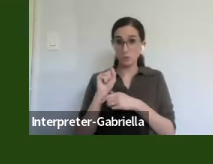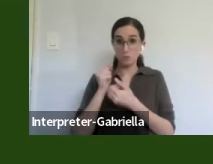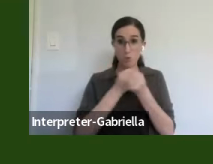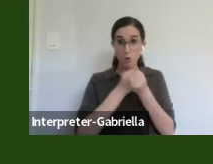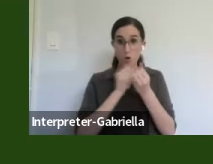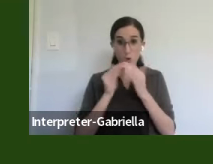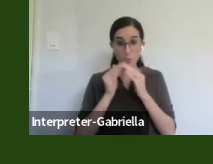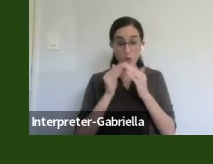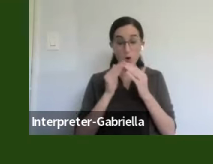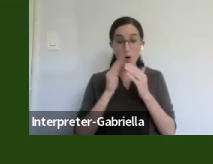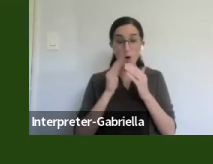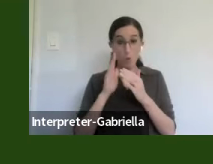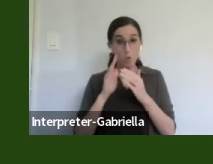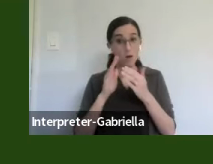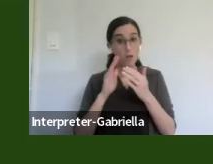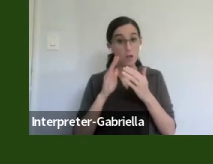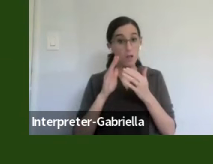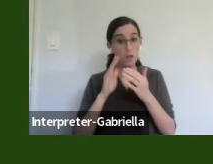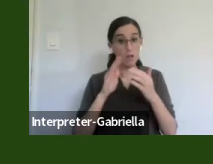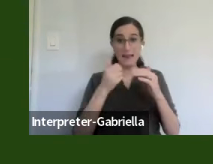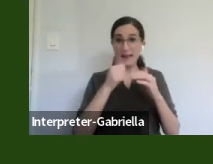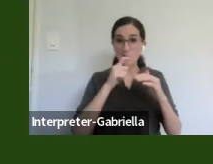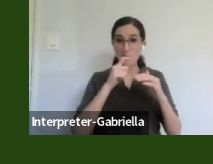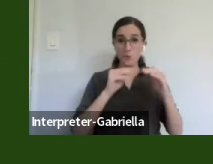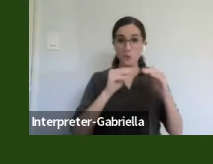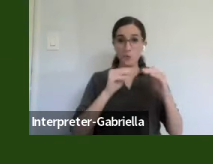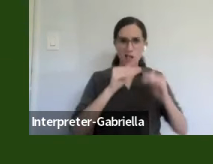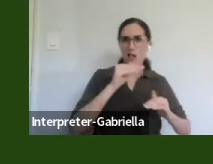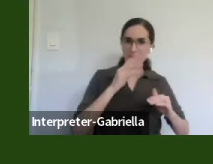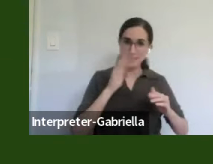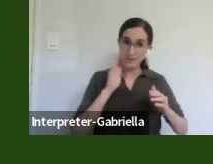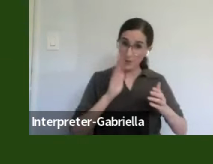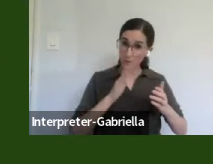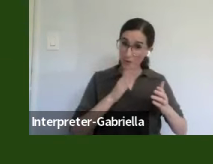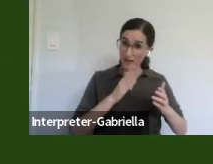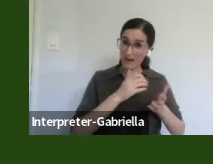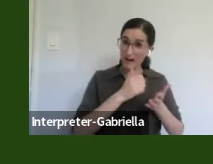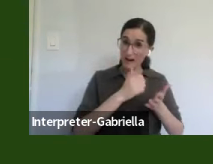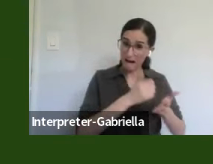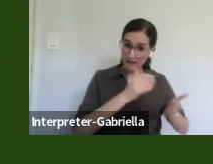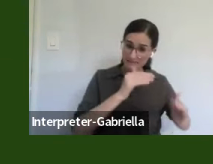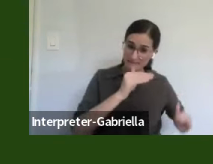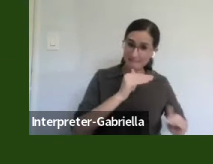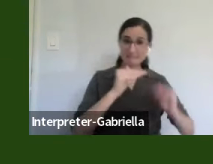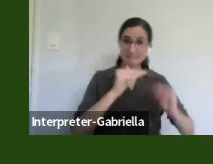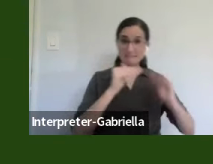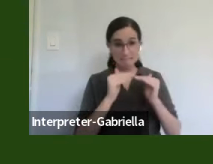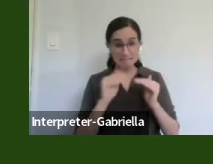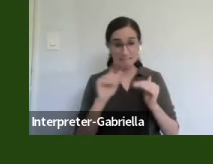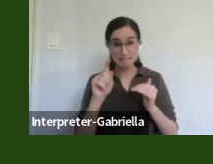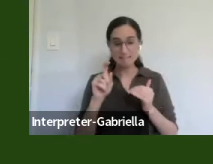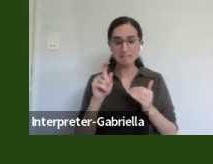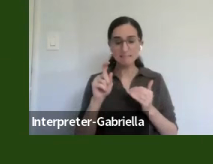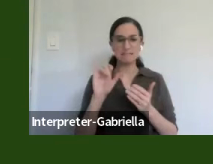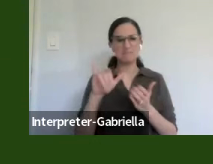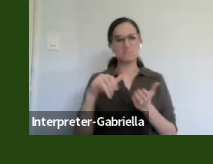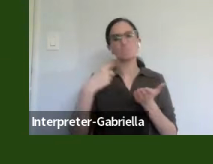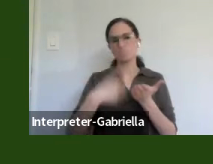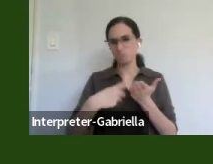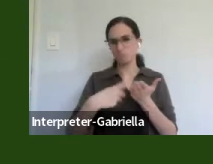also using data to drive some of those decisions as well. El otro que tocamos fue lo de equidad. Entonces queremos